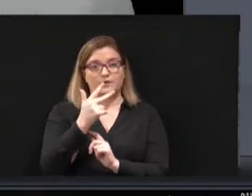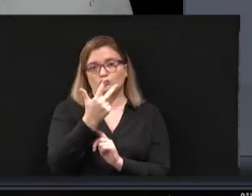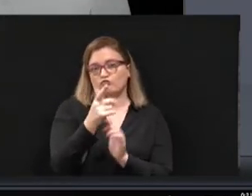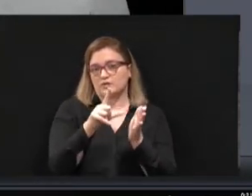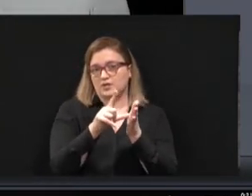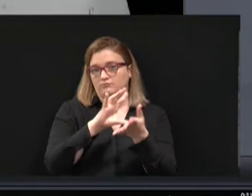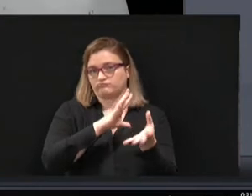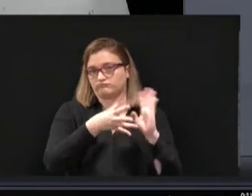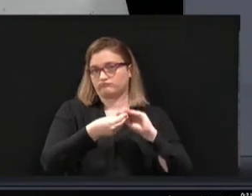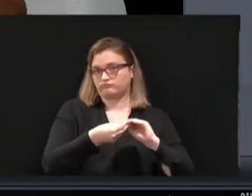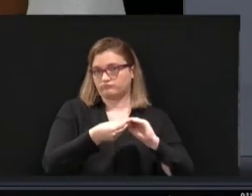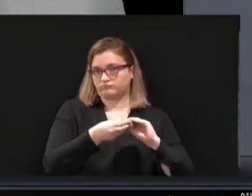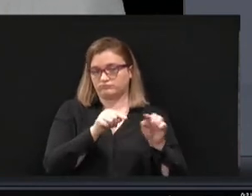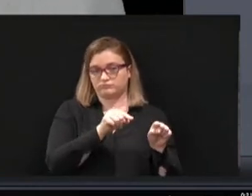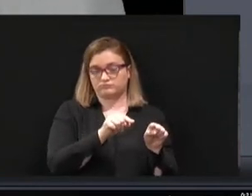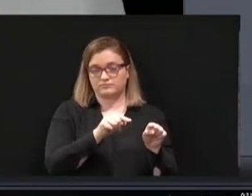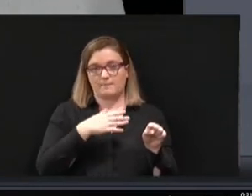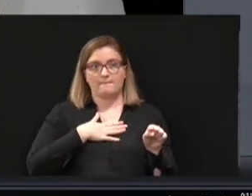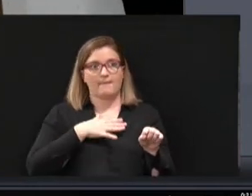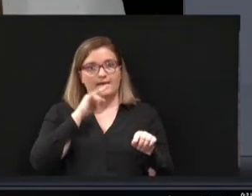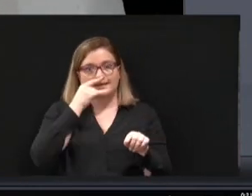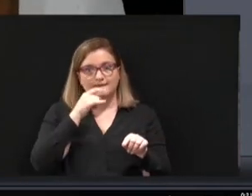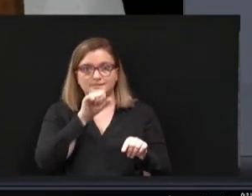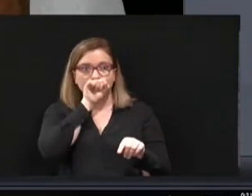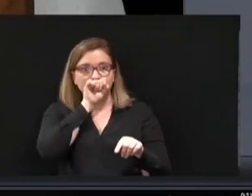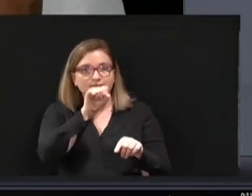My kids love, more than anything,